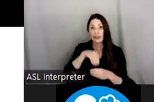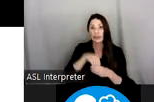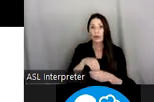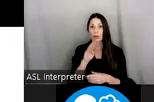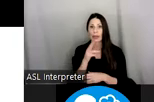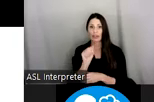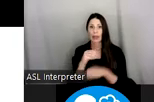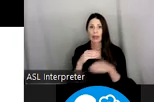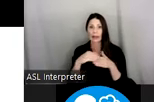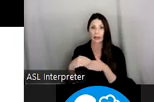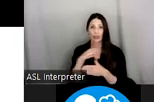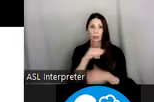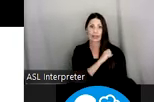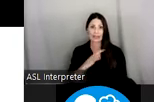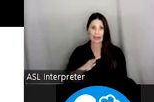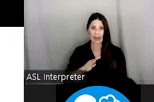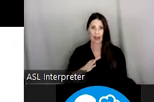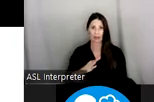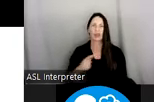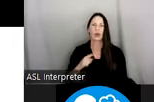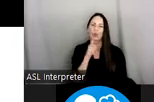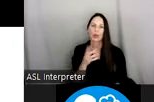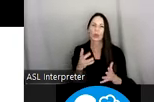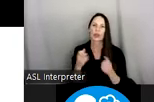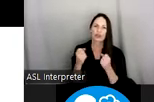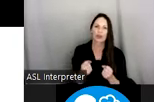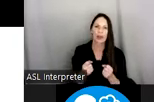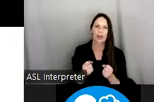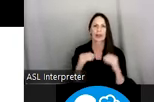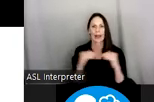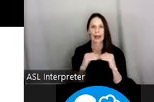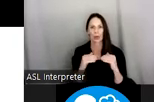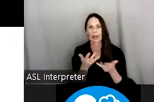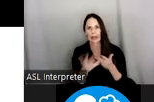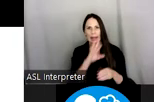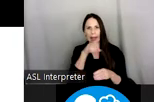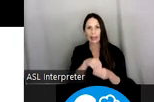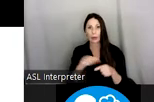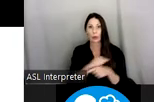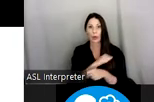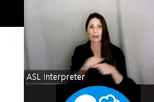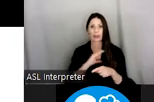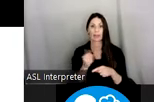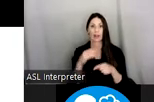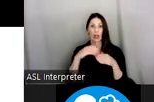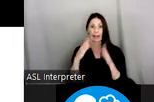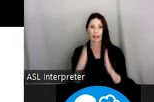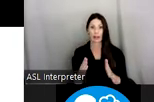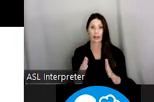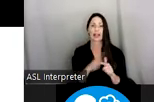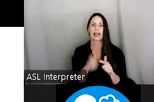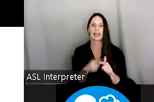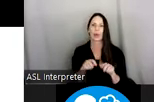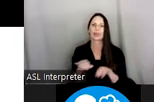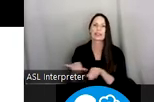leadership and staff, we really want to strengthen the equity and engagement practice among our leaders. And we need to standardize our approach